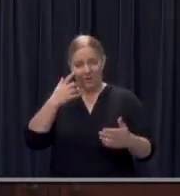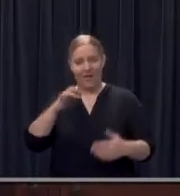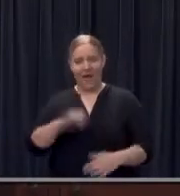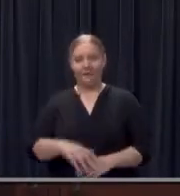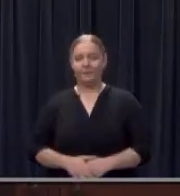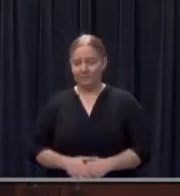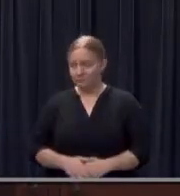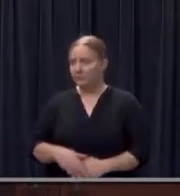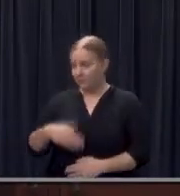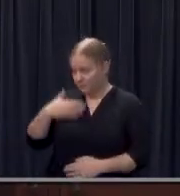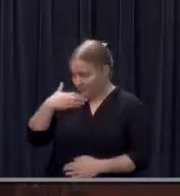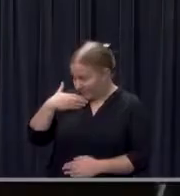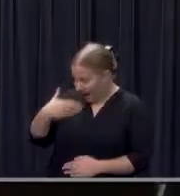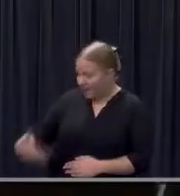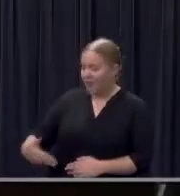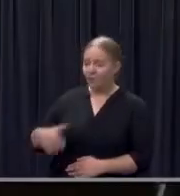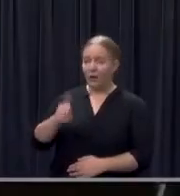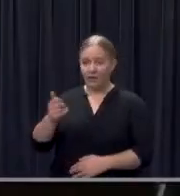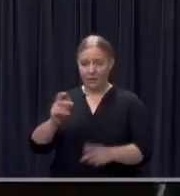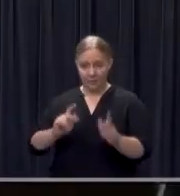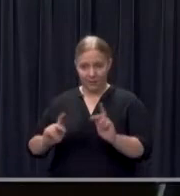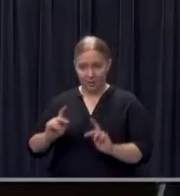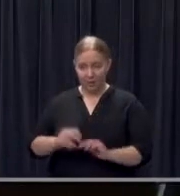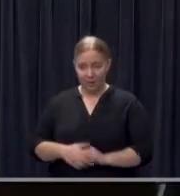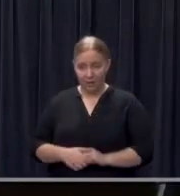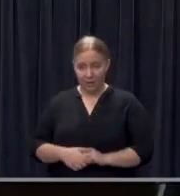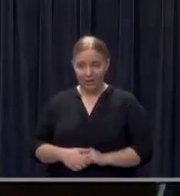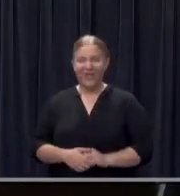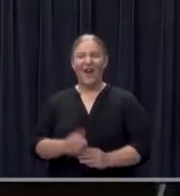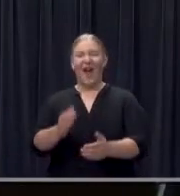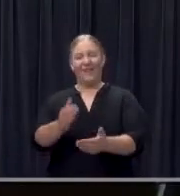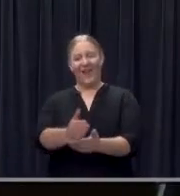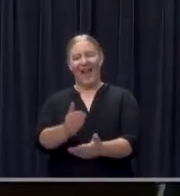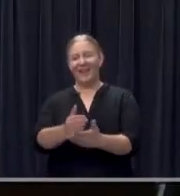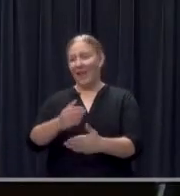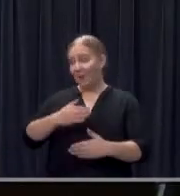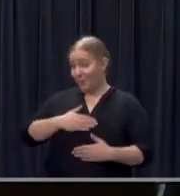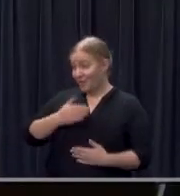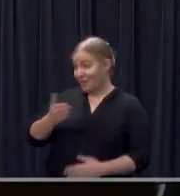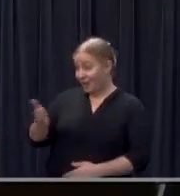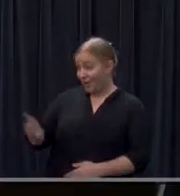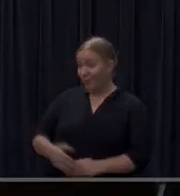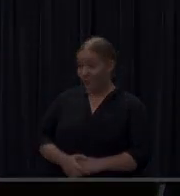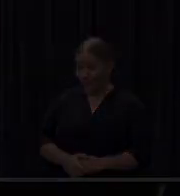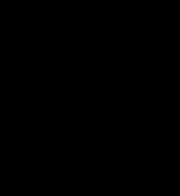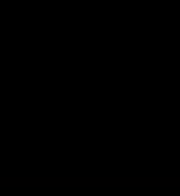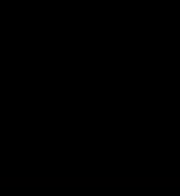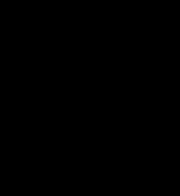Thank you. Thank you. Others? All right. Appreciate you guys.